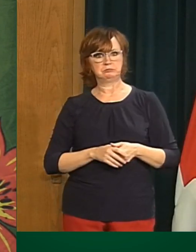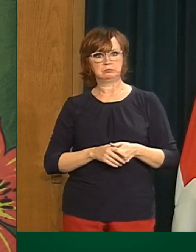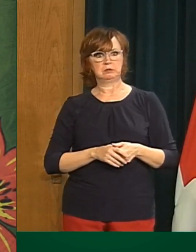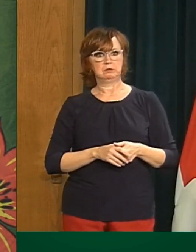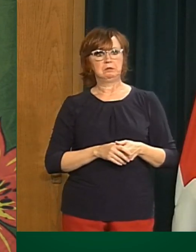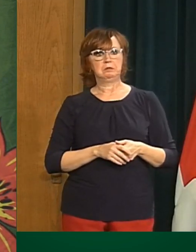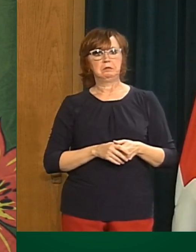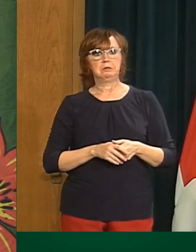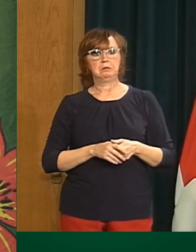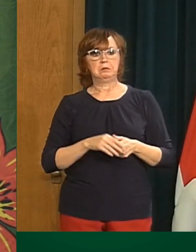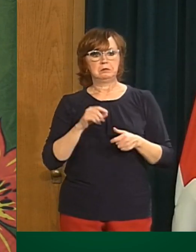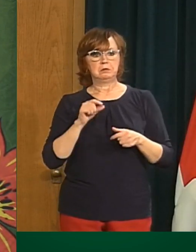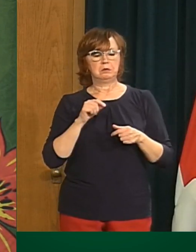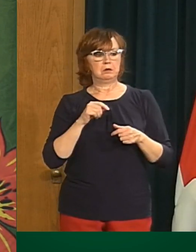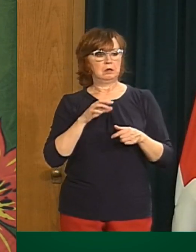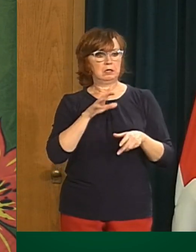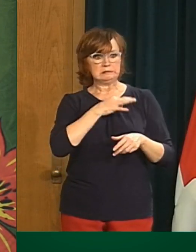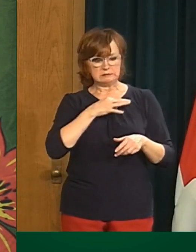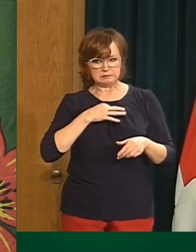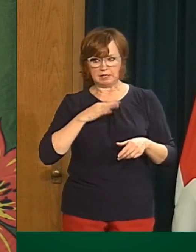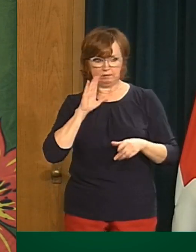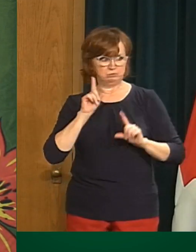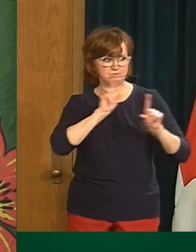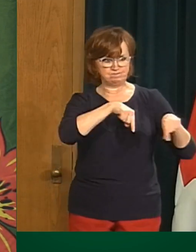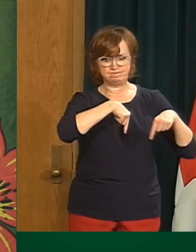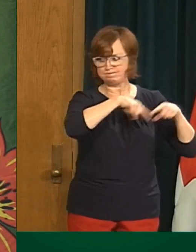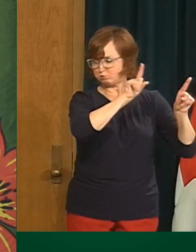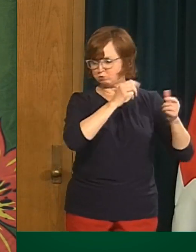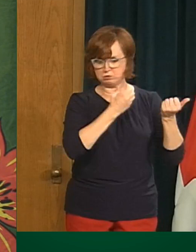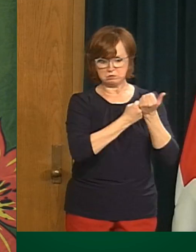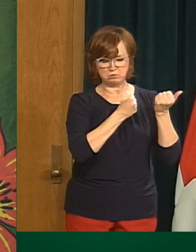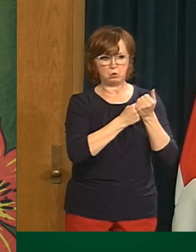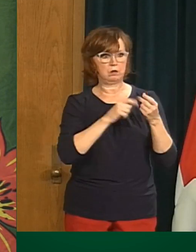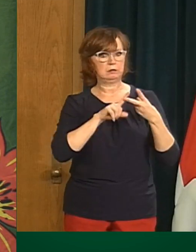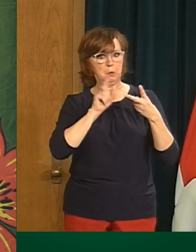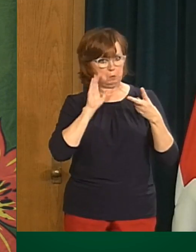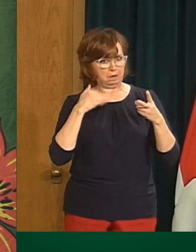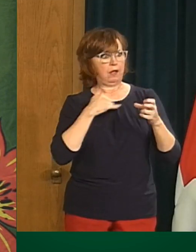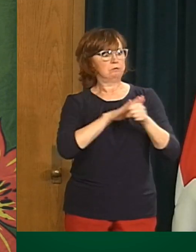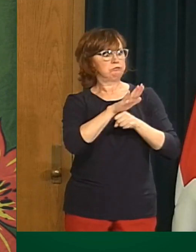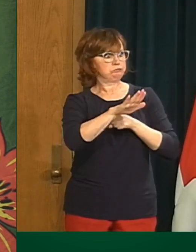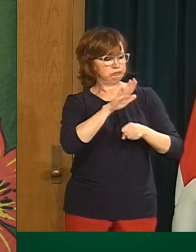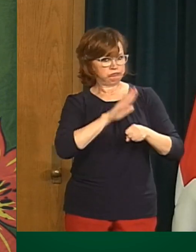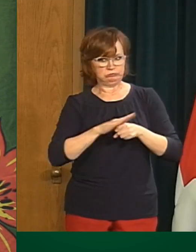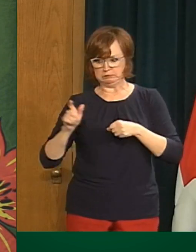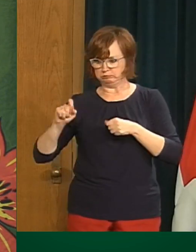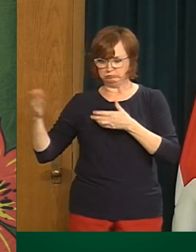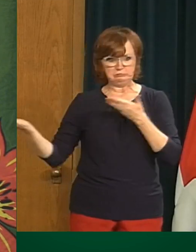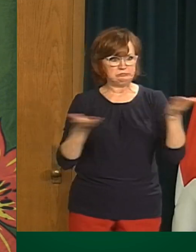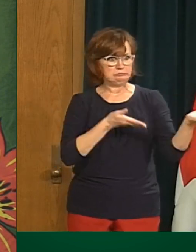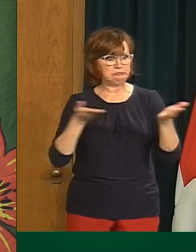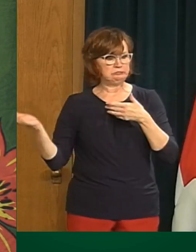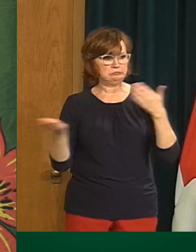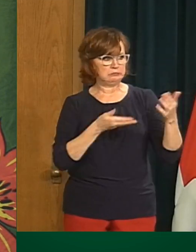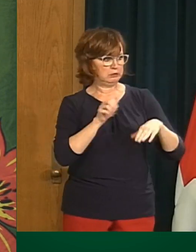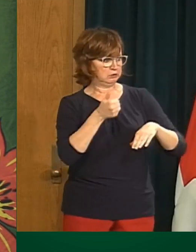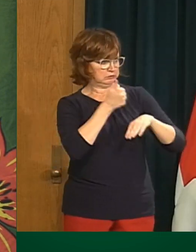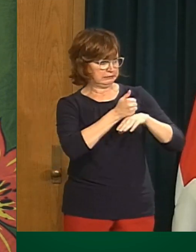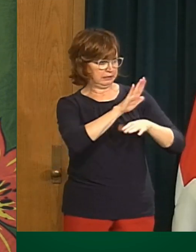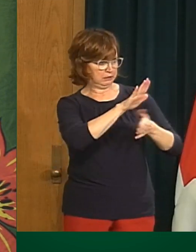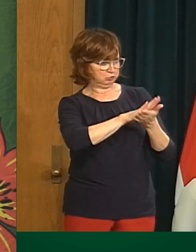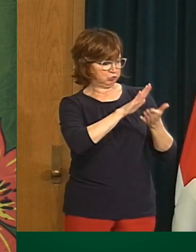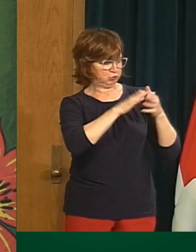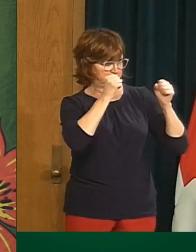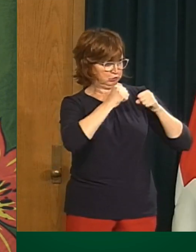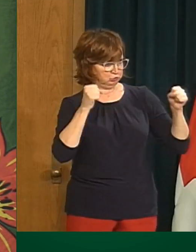of providing human resources, in the way of moving in some of the resources that we will need to set the school up so that we can